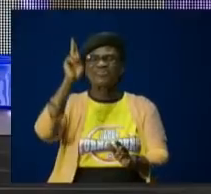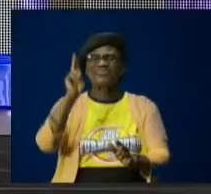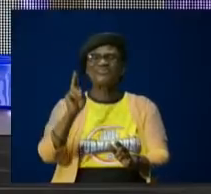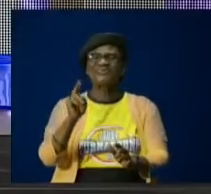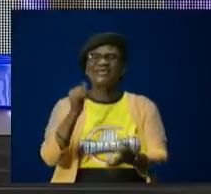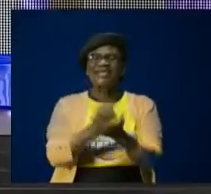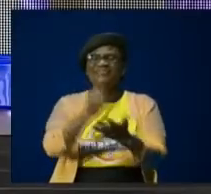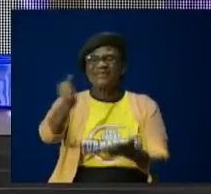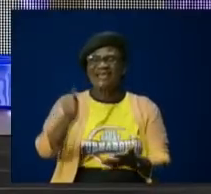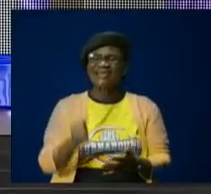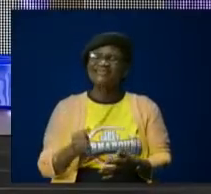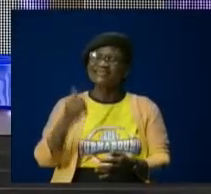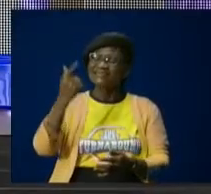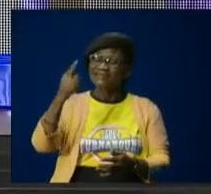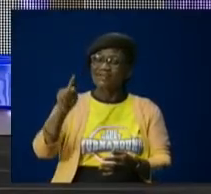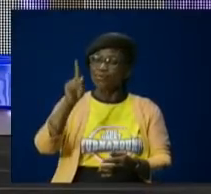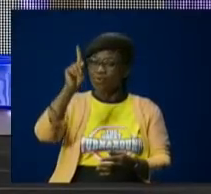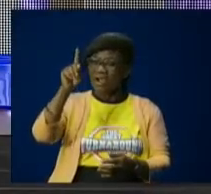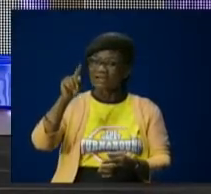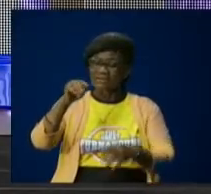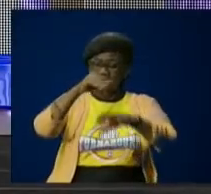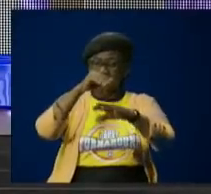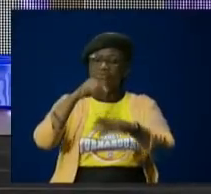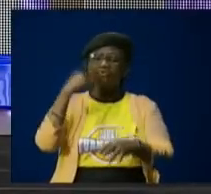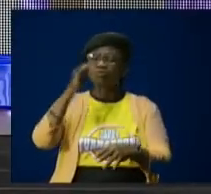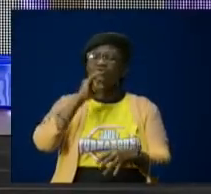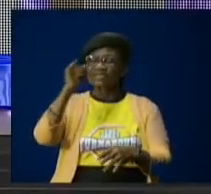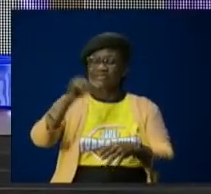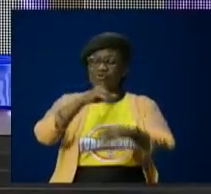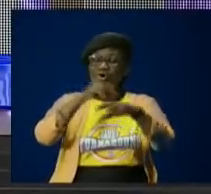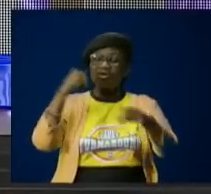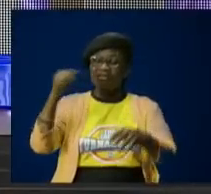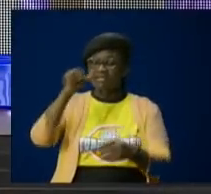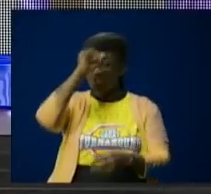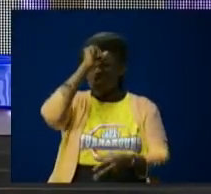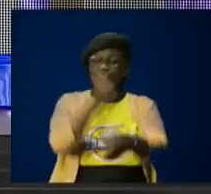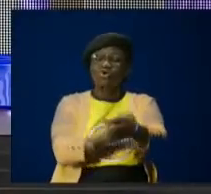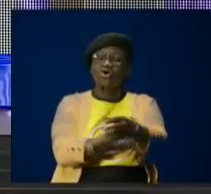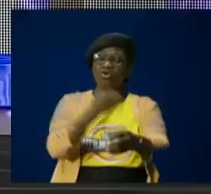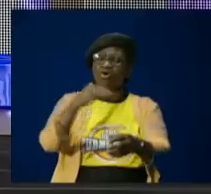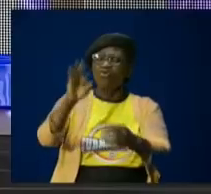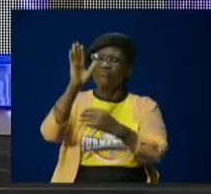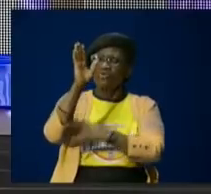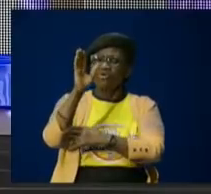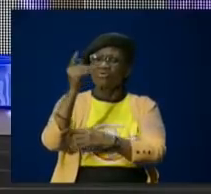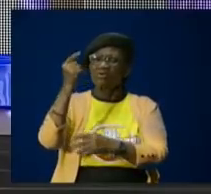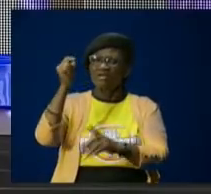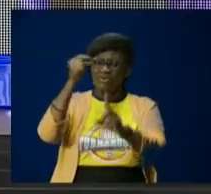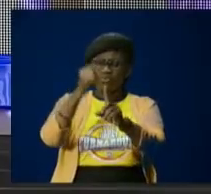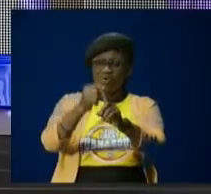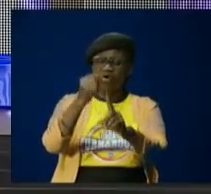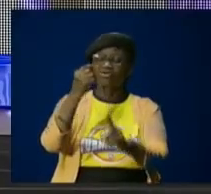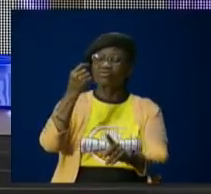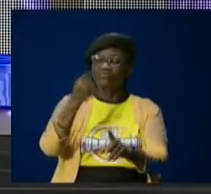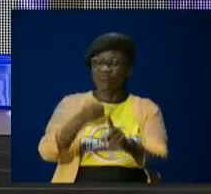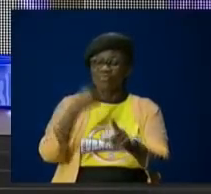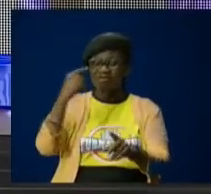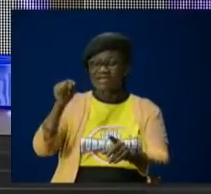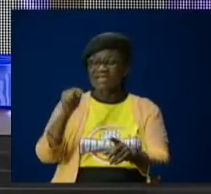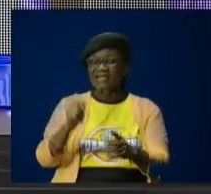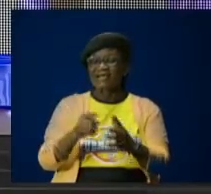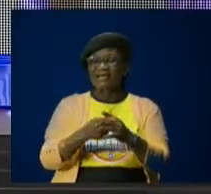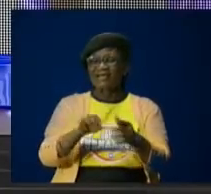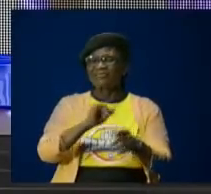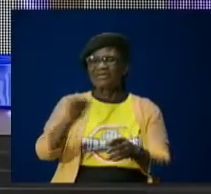The one who is called the Son of God, the Word from the beginning, the one who according